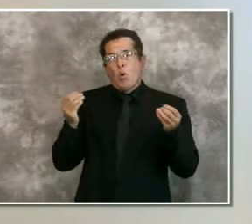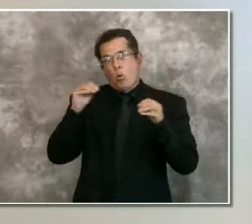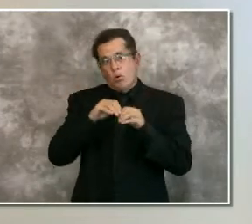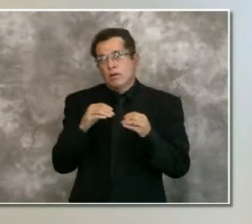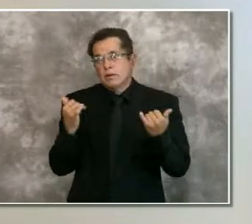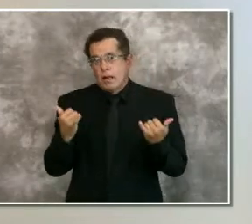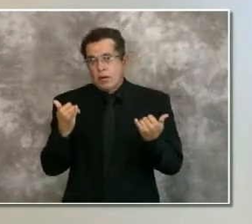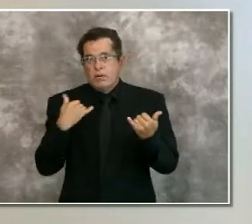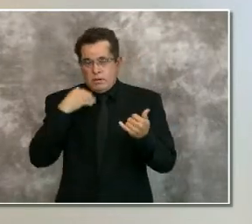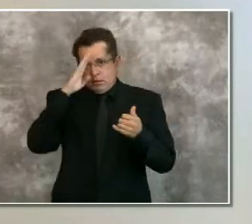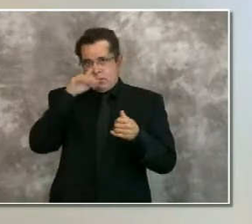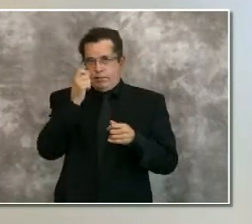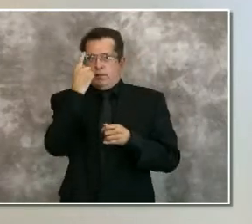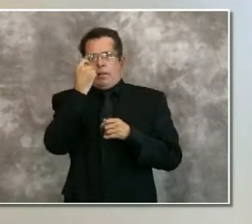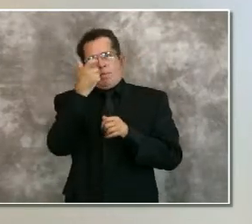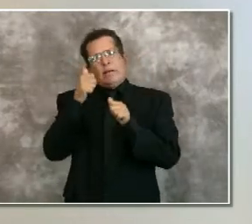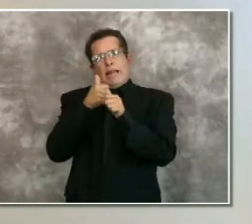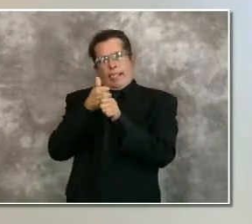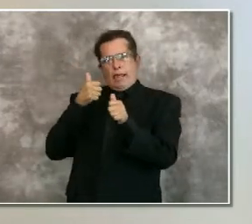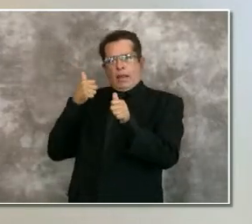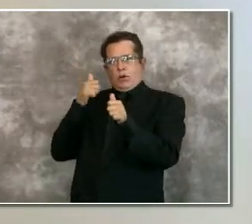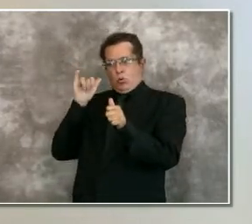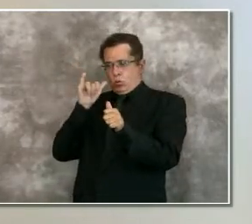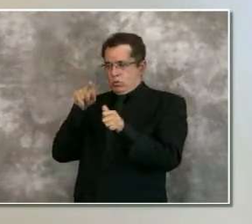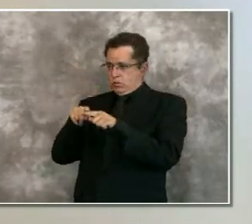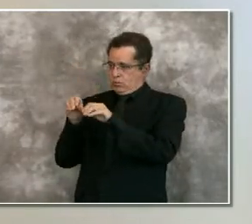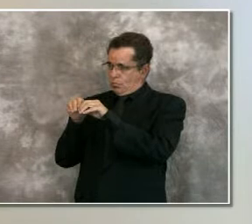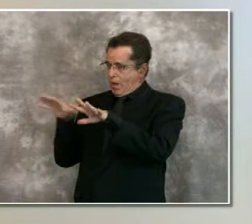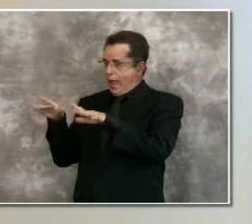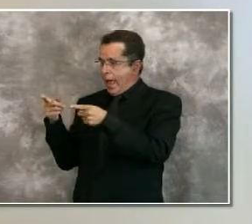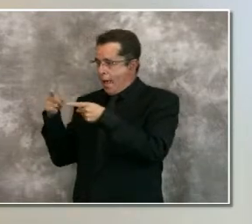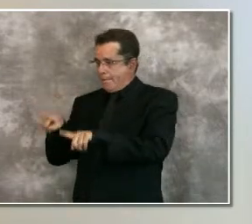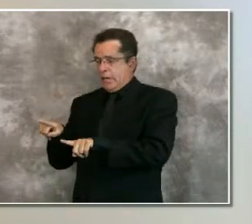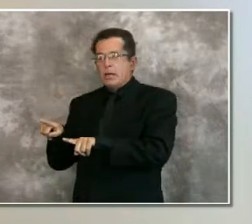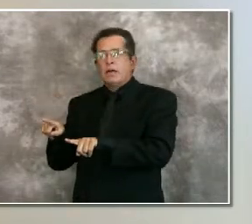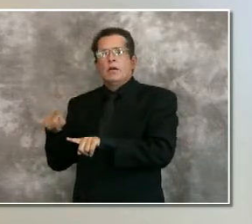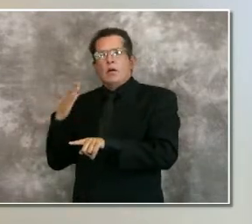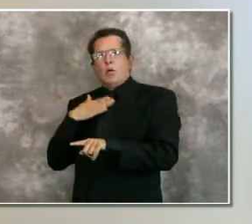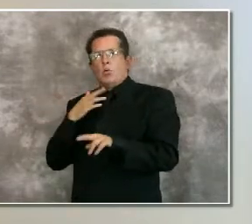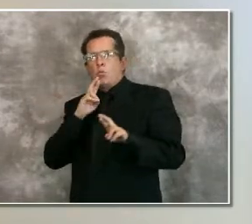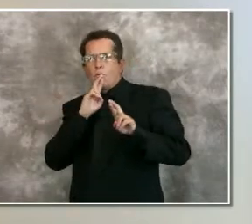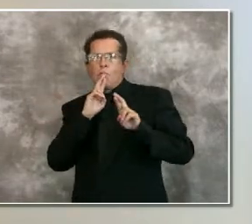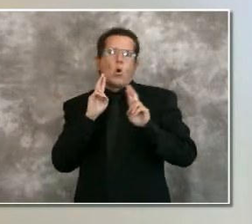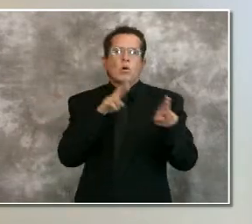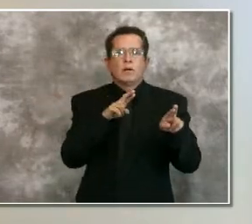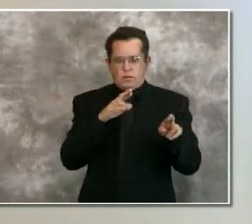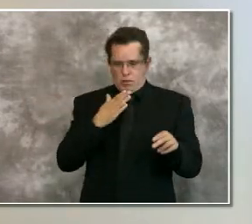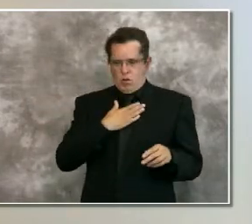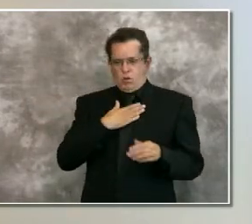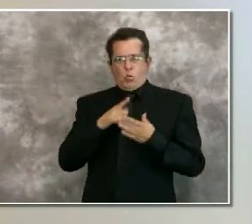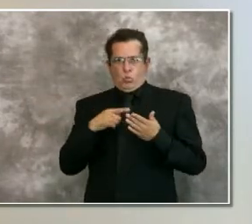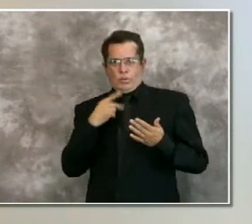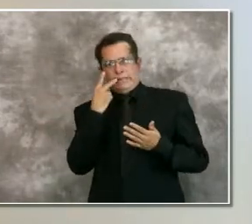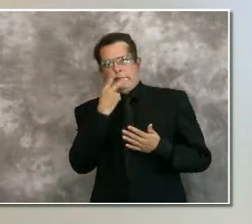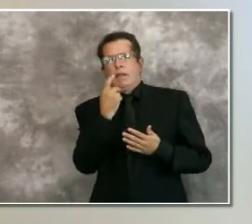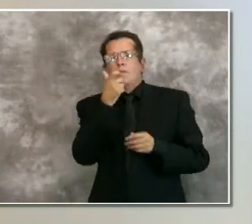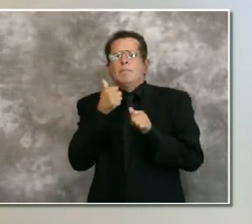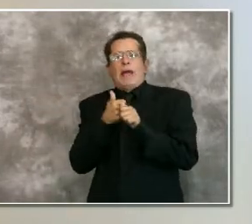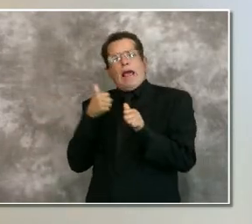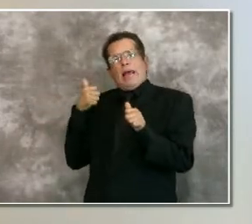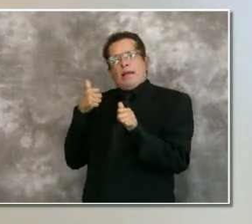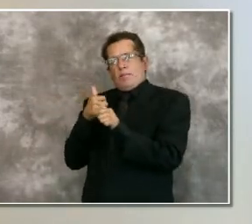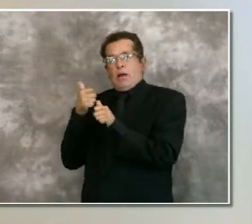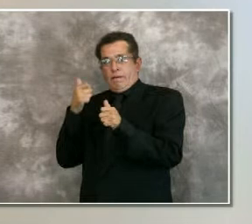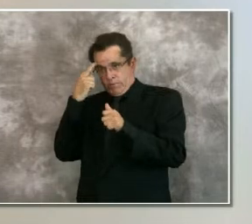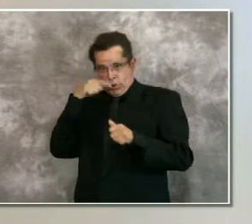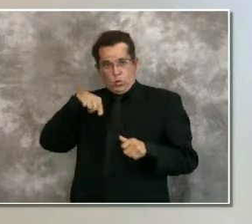a significant delay between when community spread happens and when it is reflected in the numbers that we see. And to those